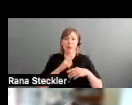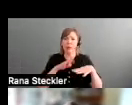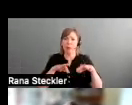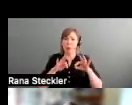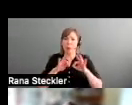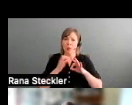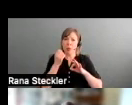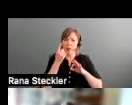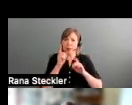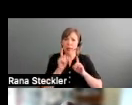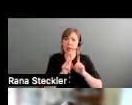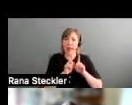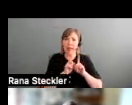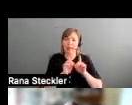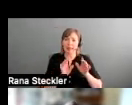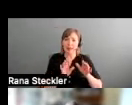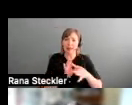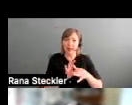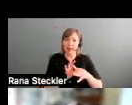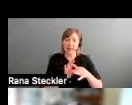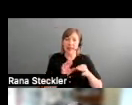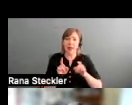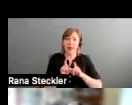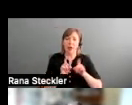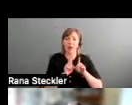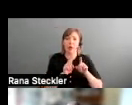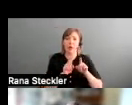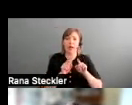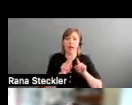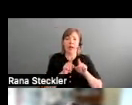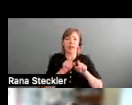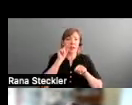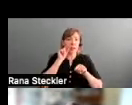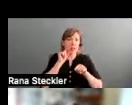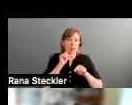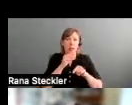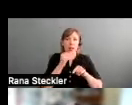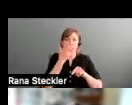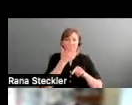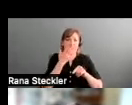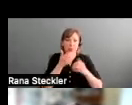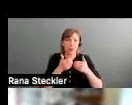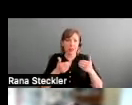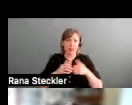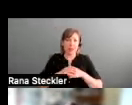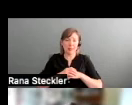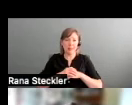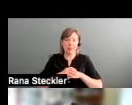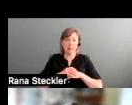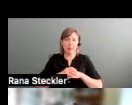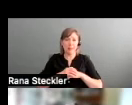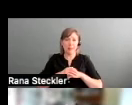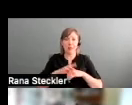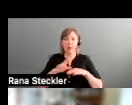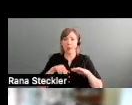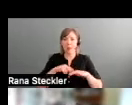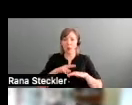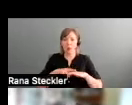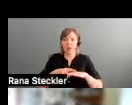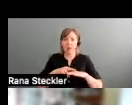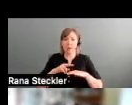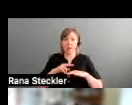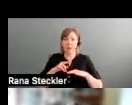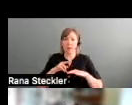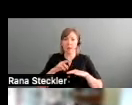understand them as connected and also as gendered and racialized, as of course